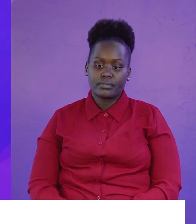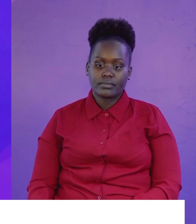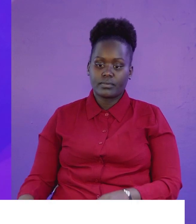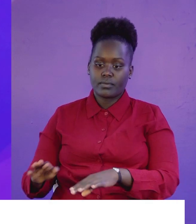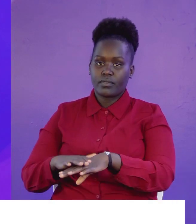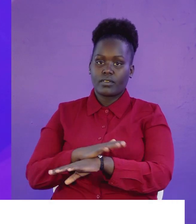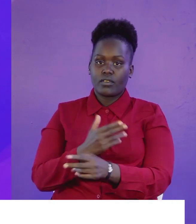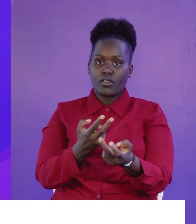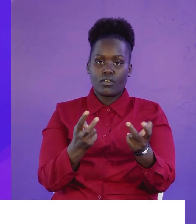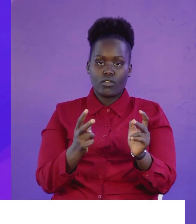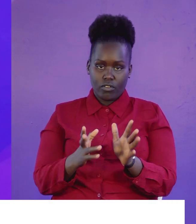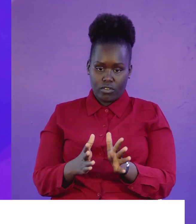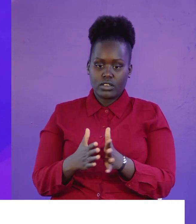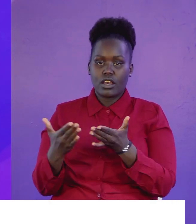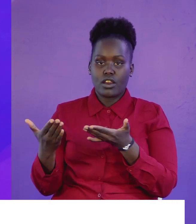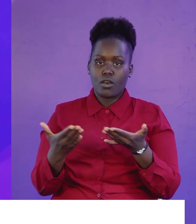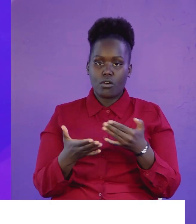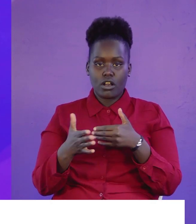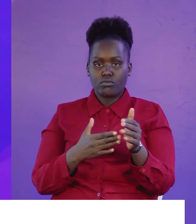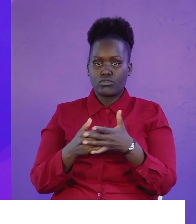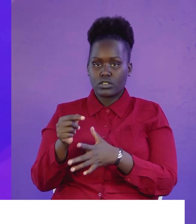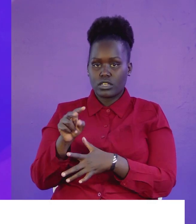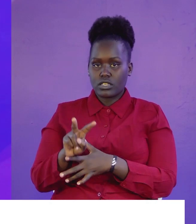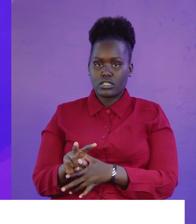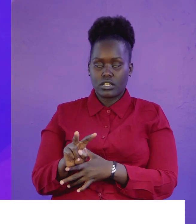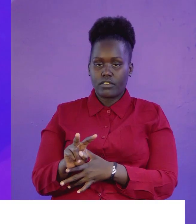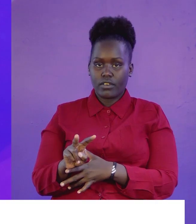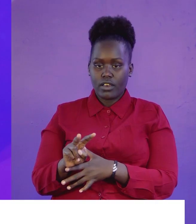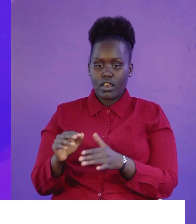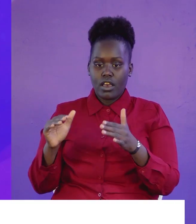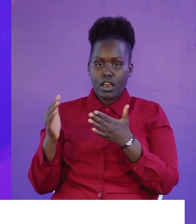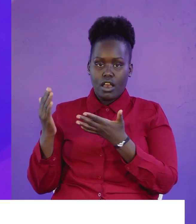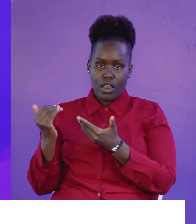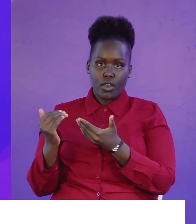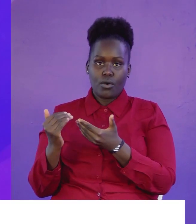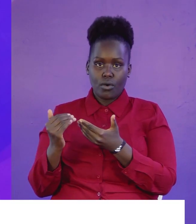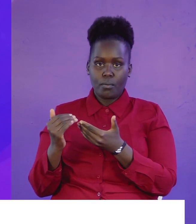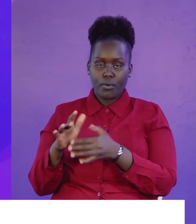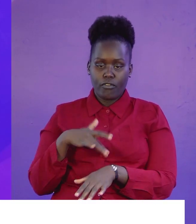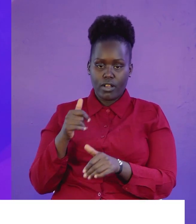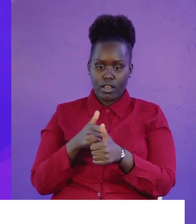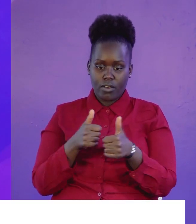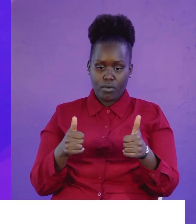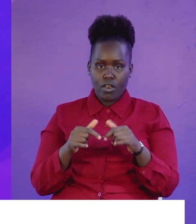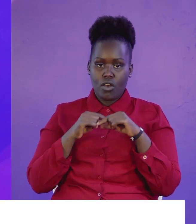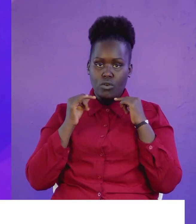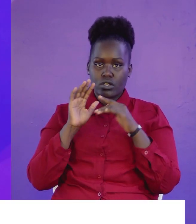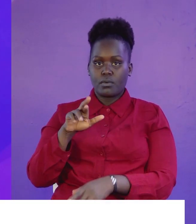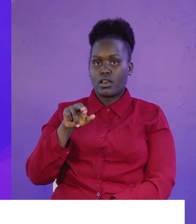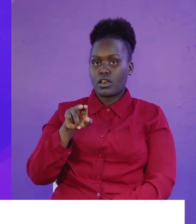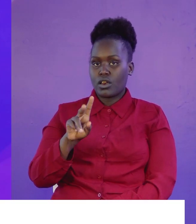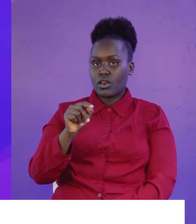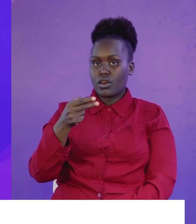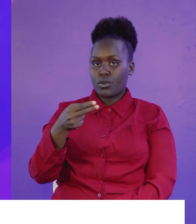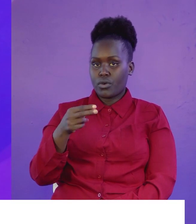Good evening, viewers, and a warm welcome to Science News. It's my hope that your day has been great. I'm your host, Ruth Mweni, and on sign